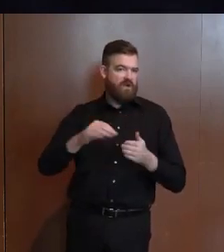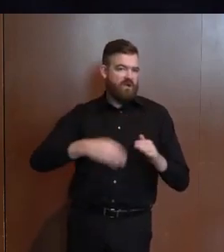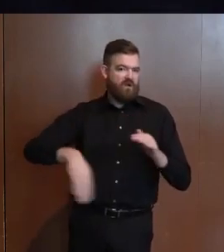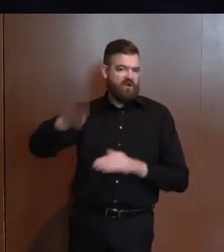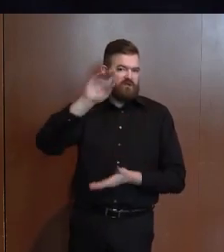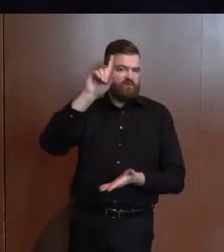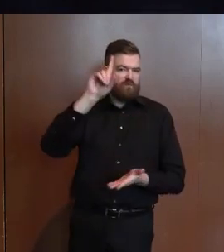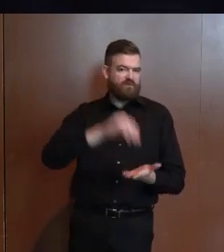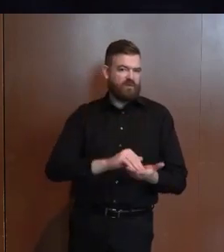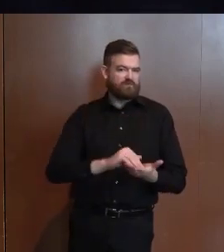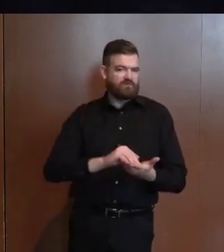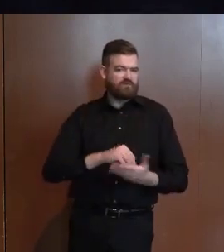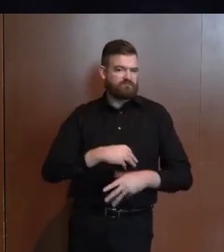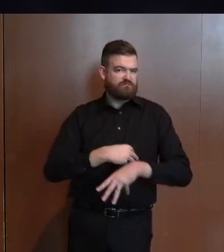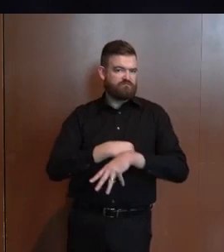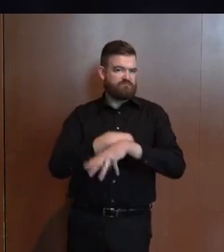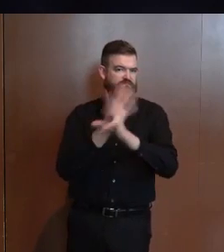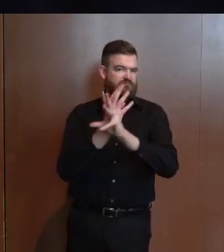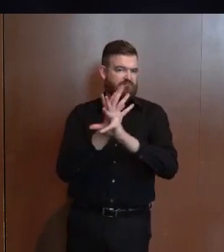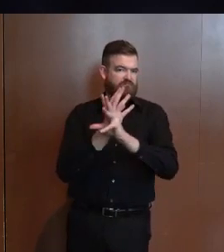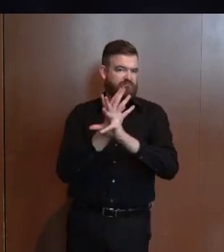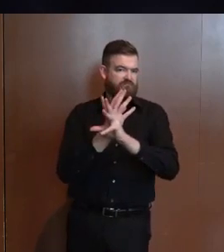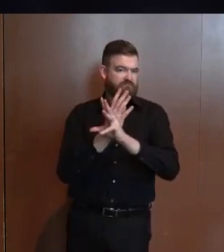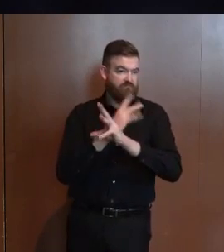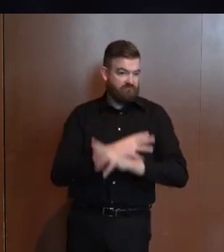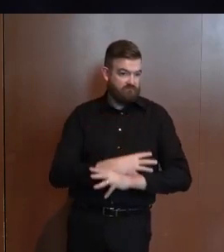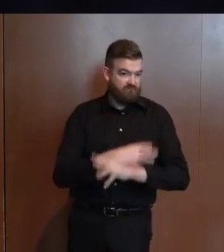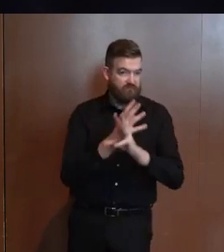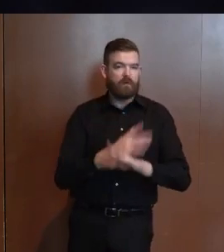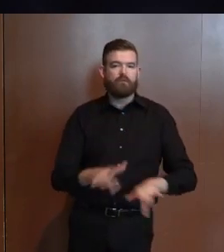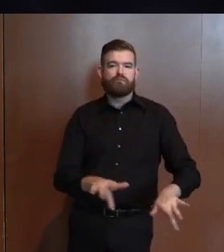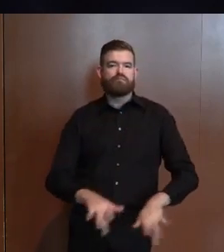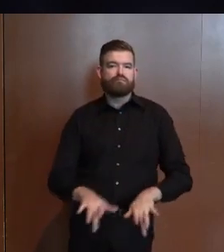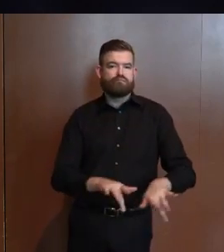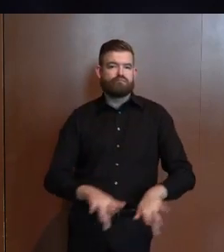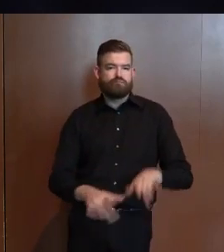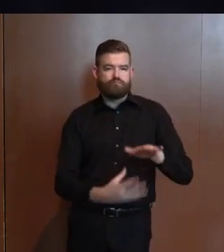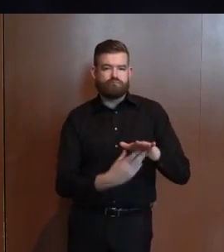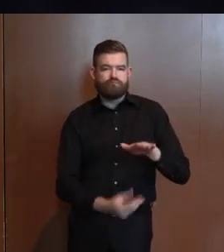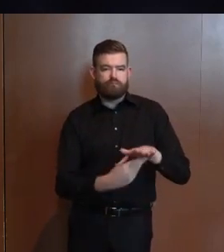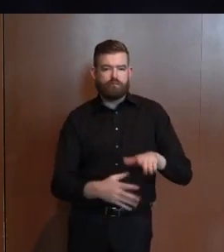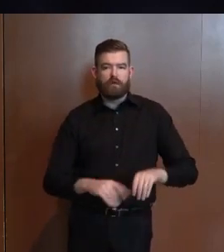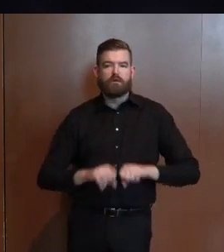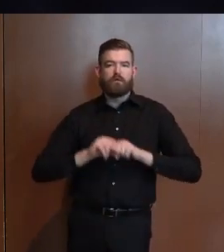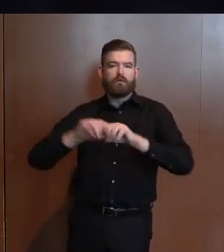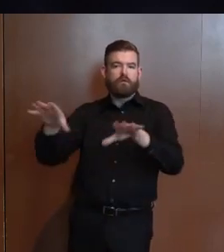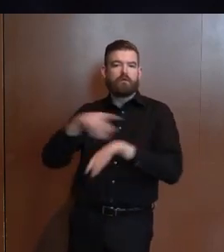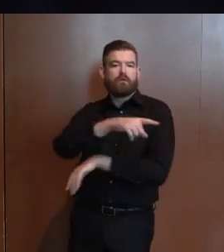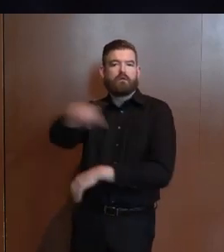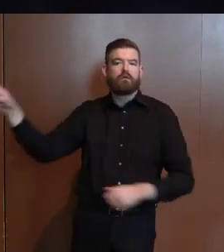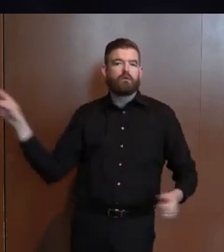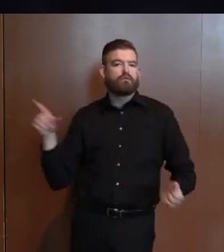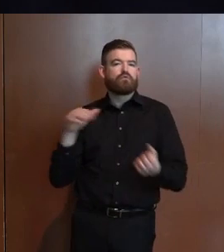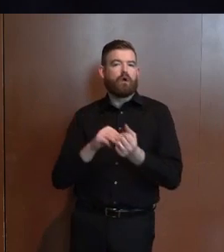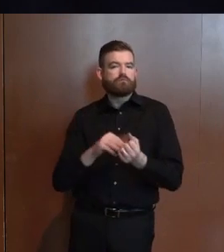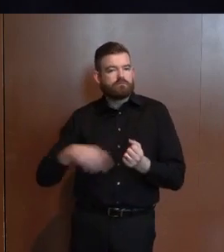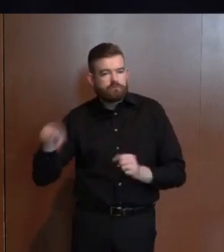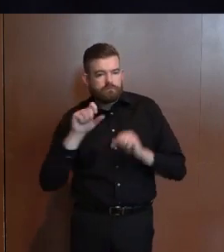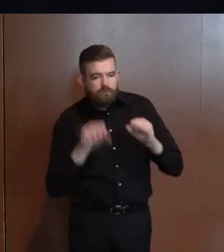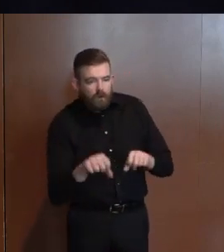we will be videotaping this and sending it out to our primary care providers in the communities. This will